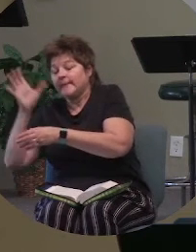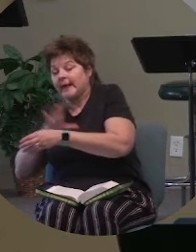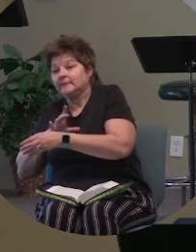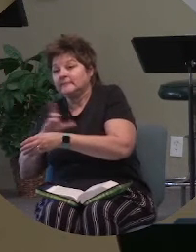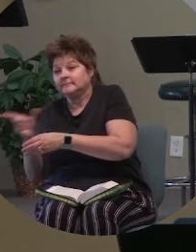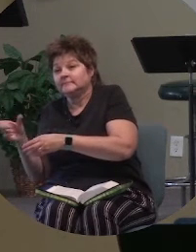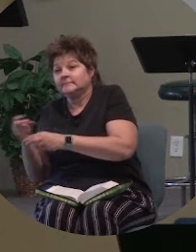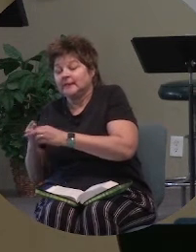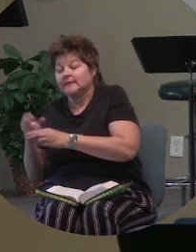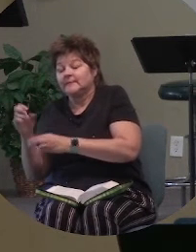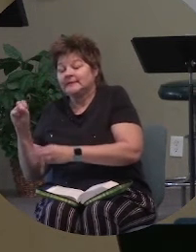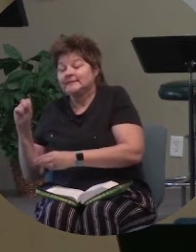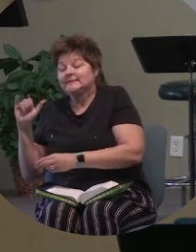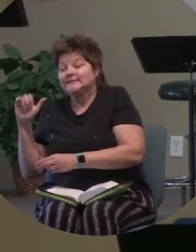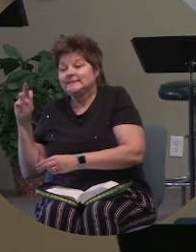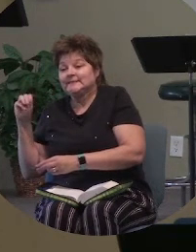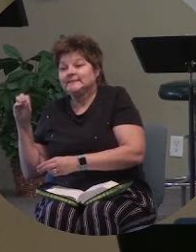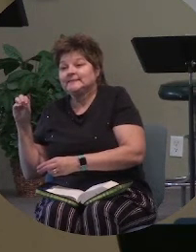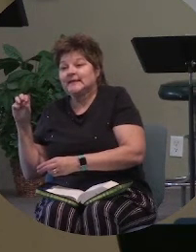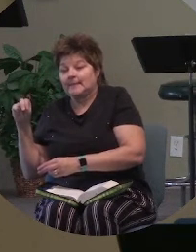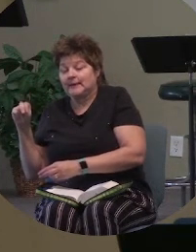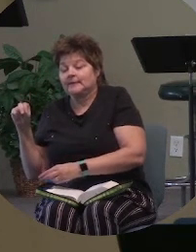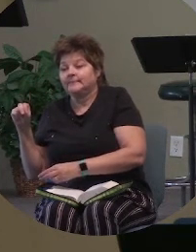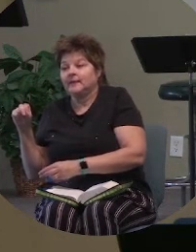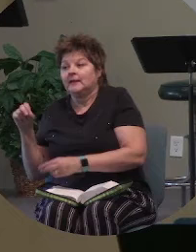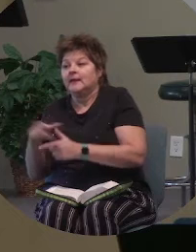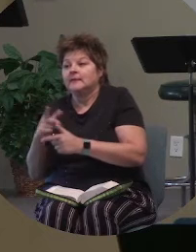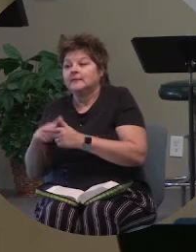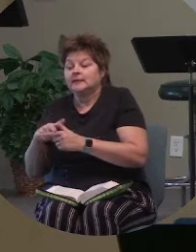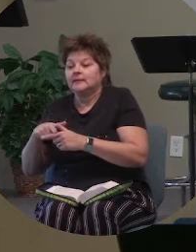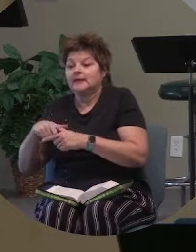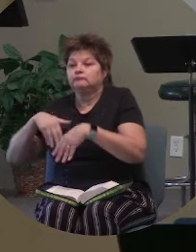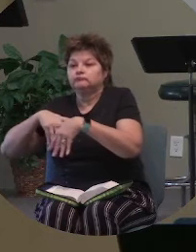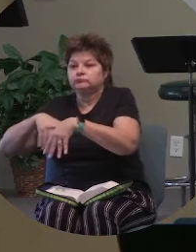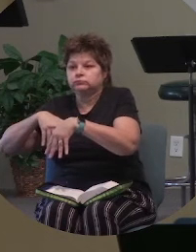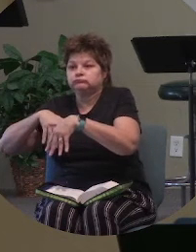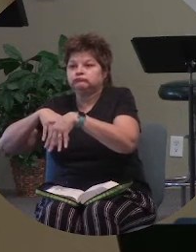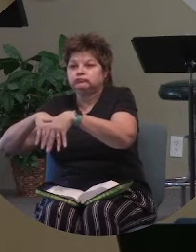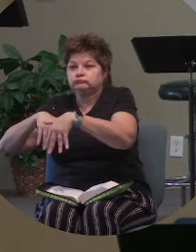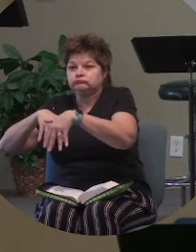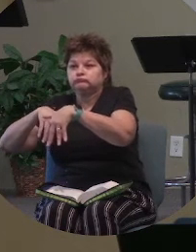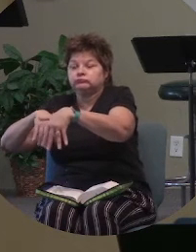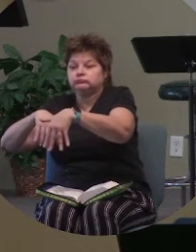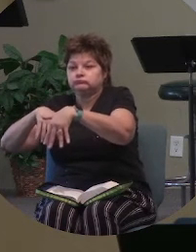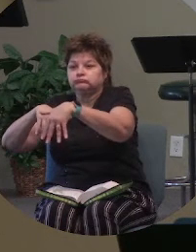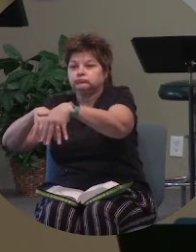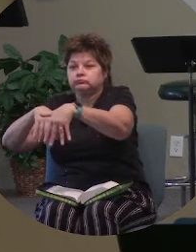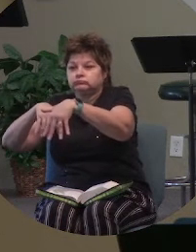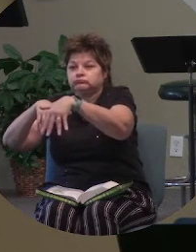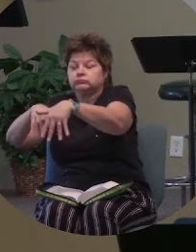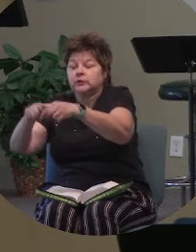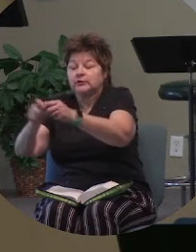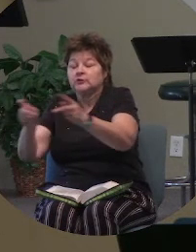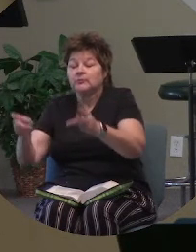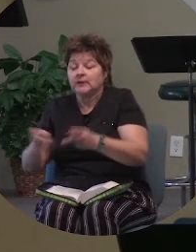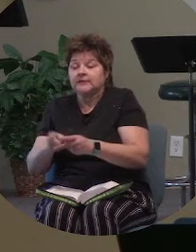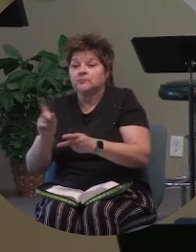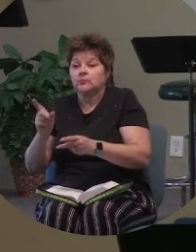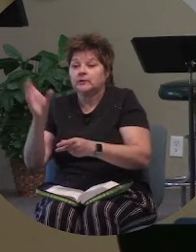man. And they marched me to the place where that cross would be put in the ground with me on